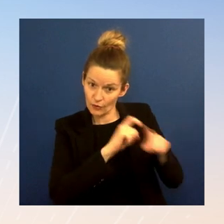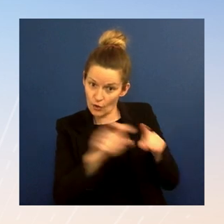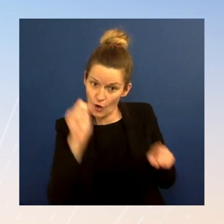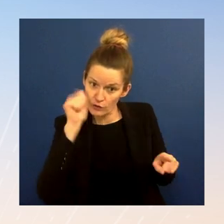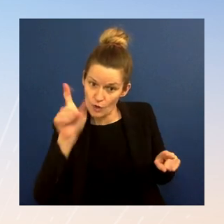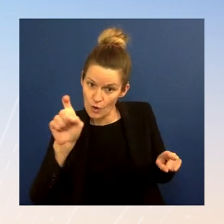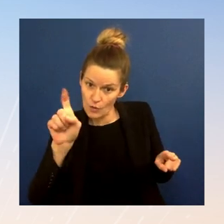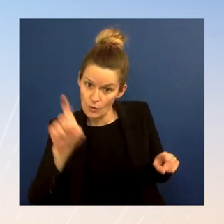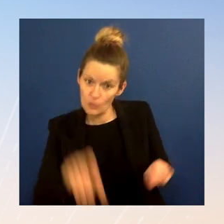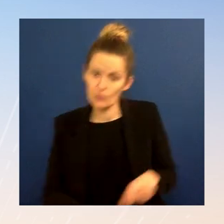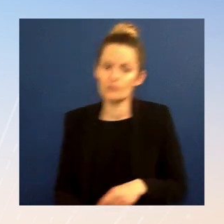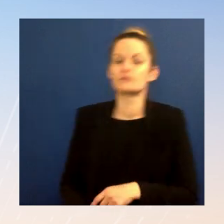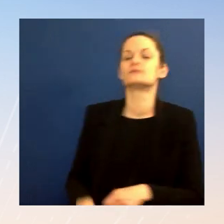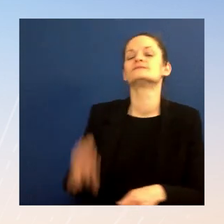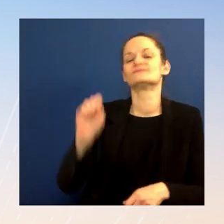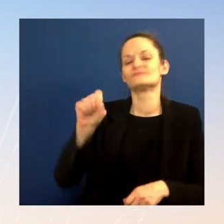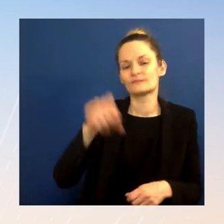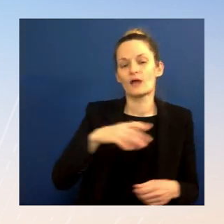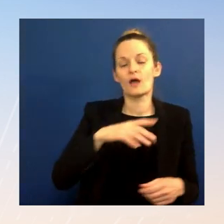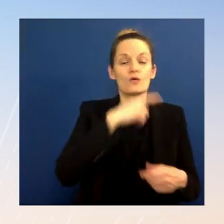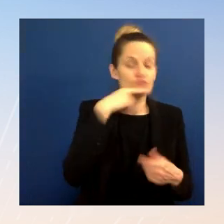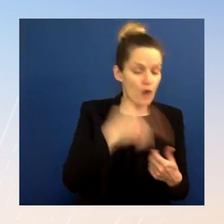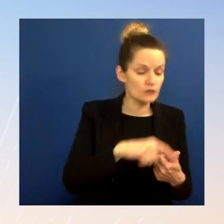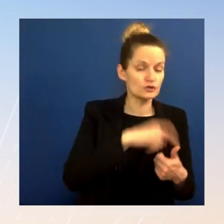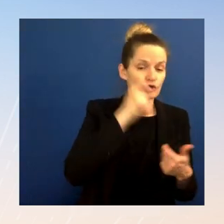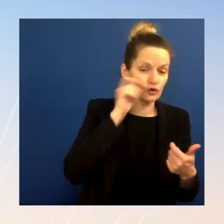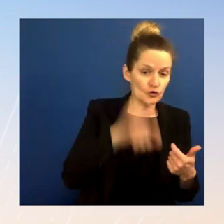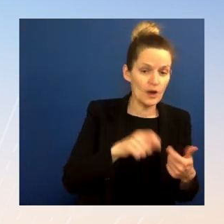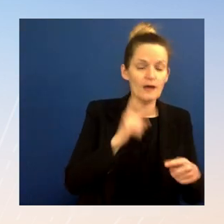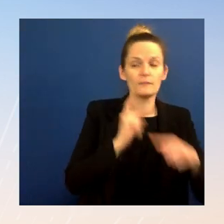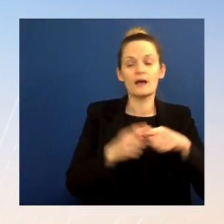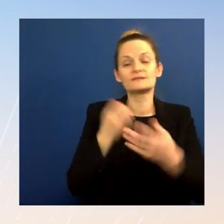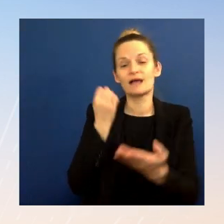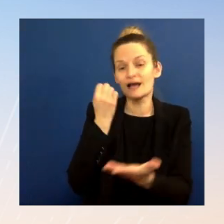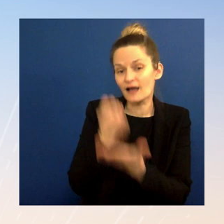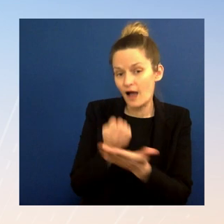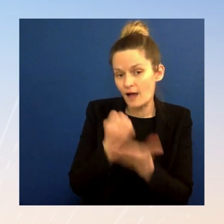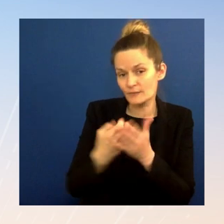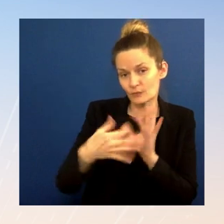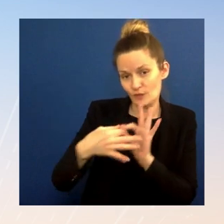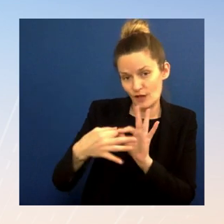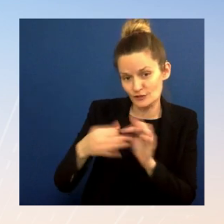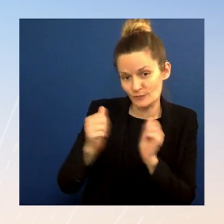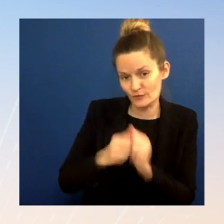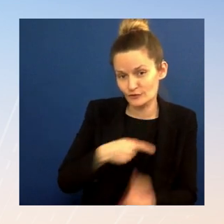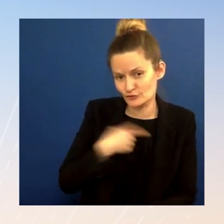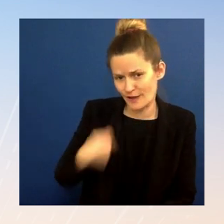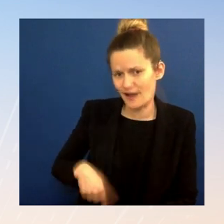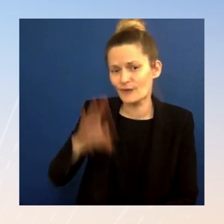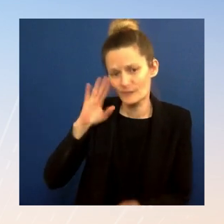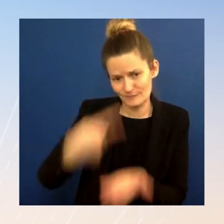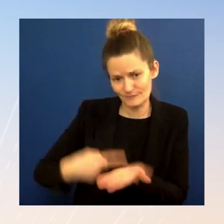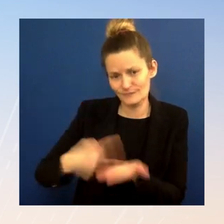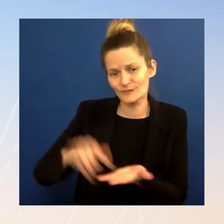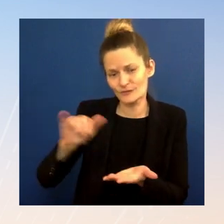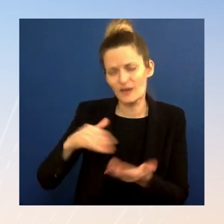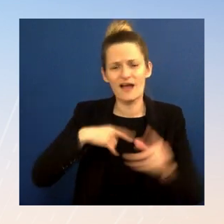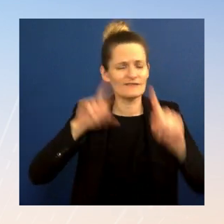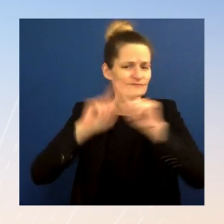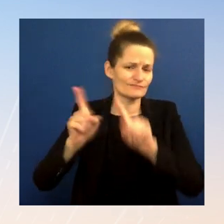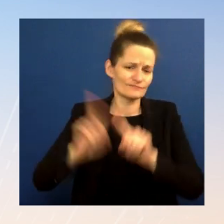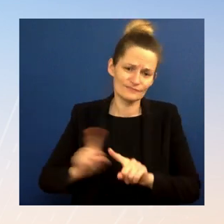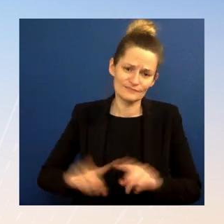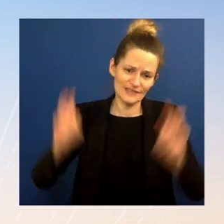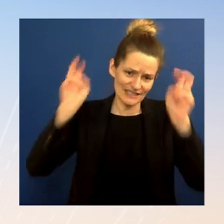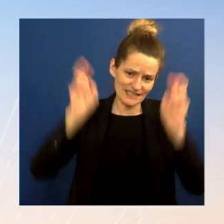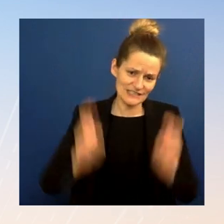our economic relationship with China, a range of issues of mutual concern will certainly be a